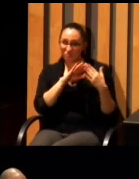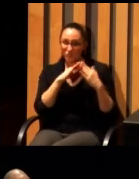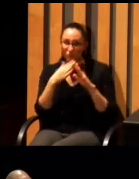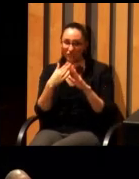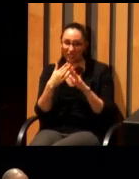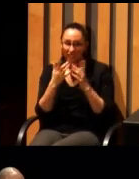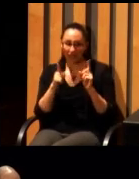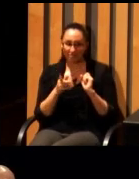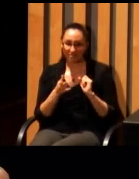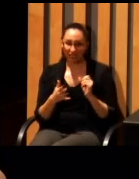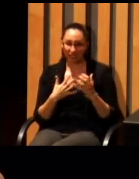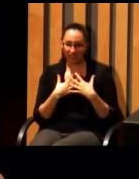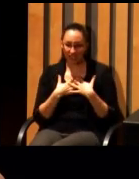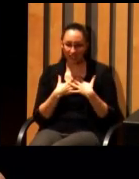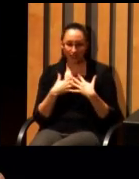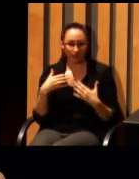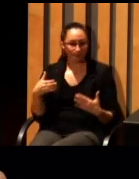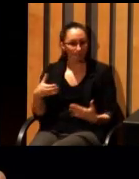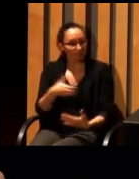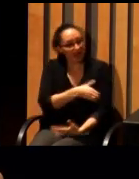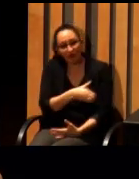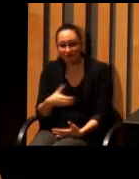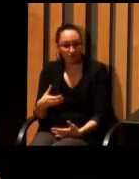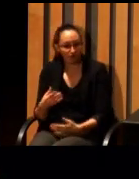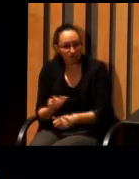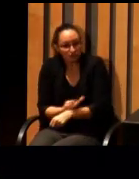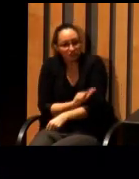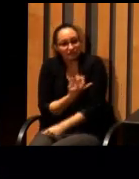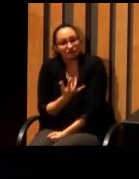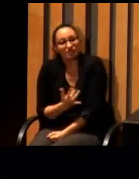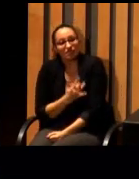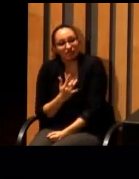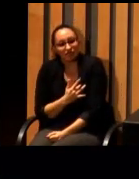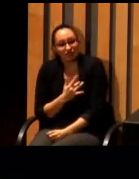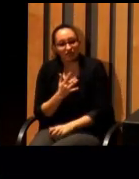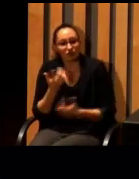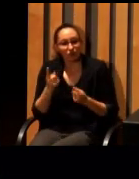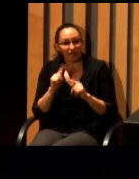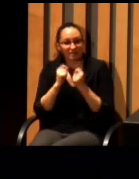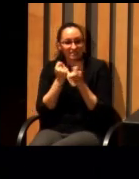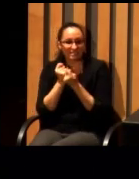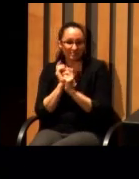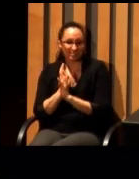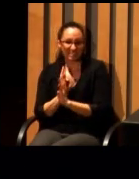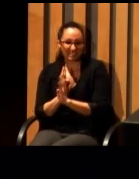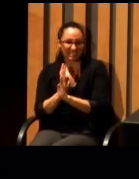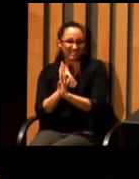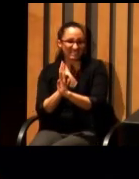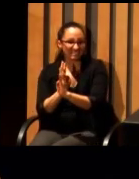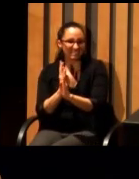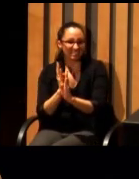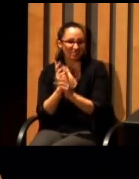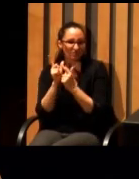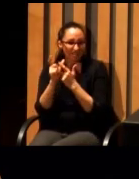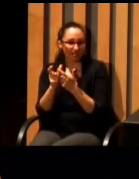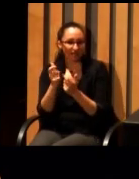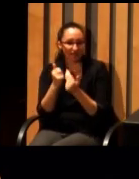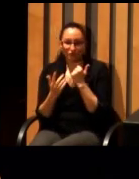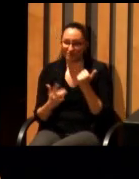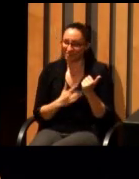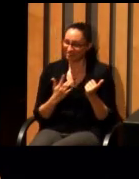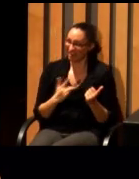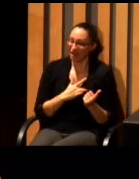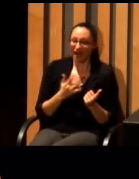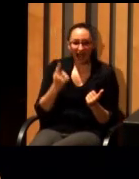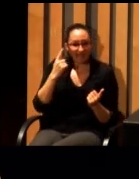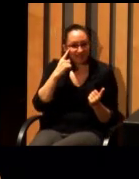is incredibly, incredibly powerful. When the team runs out, right, everybody feels it. And I think most people in the room have had those